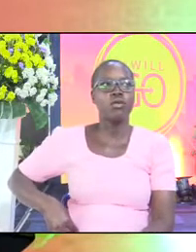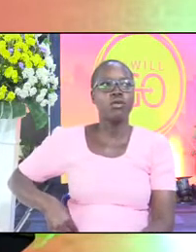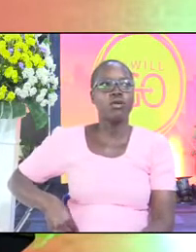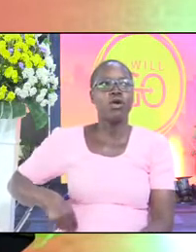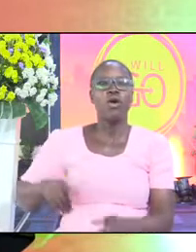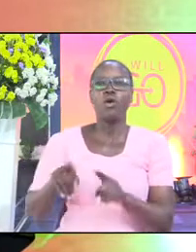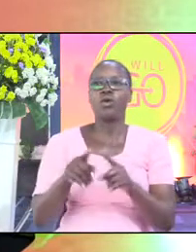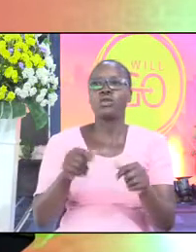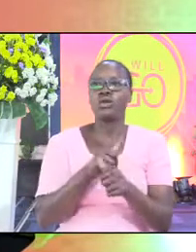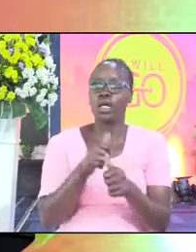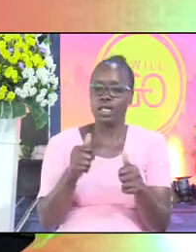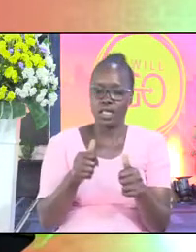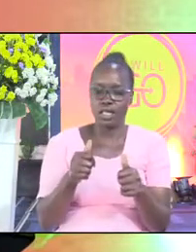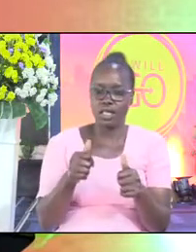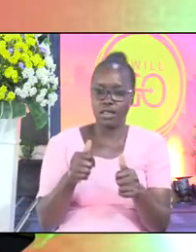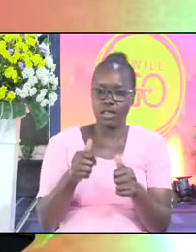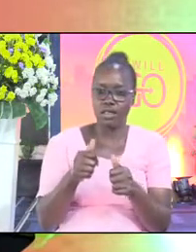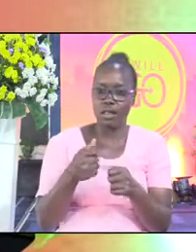was a well digger.